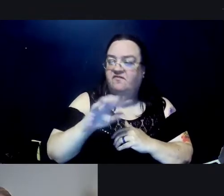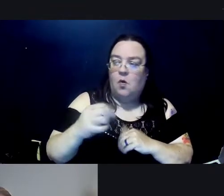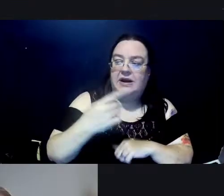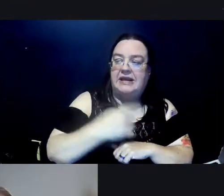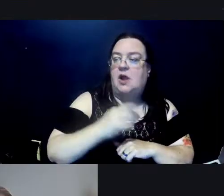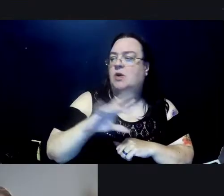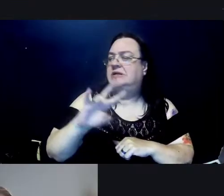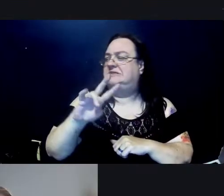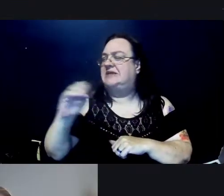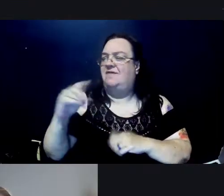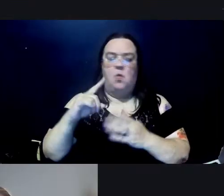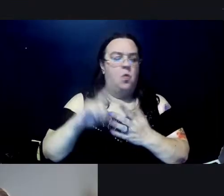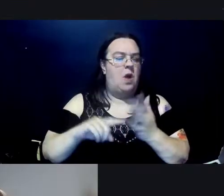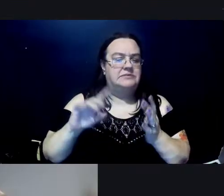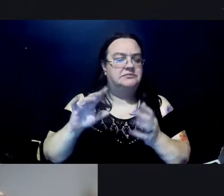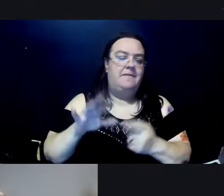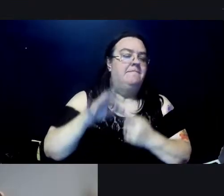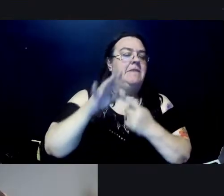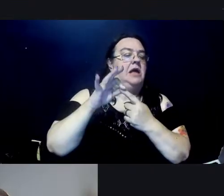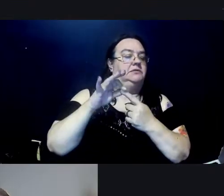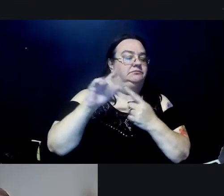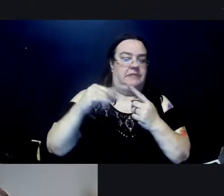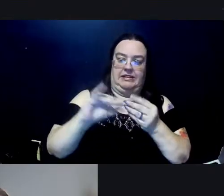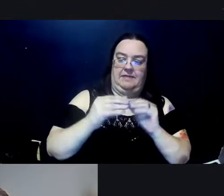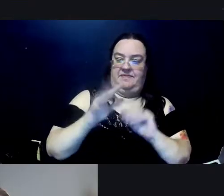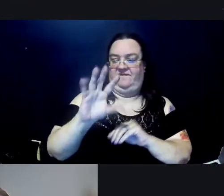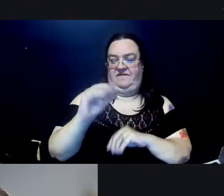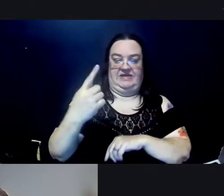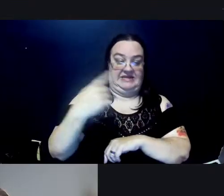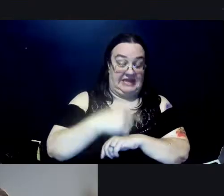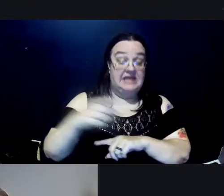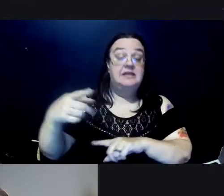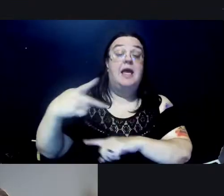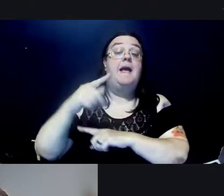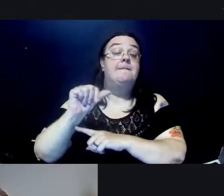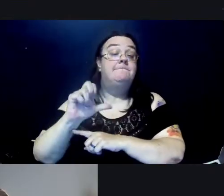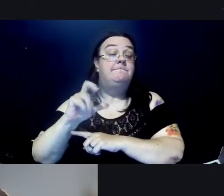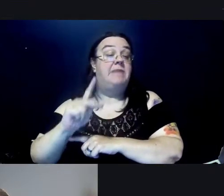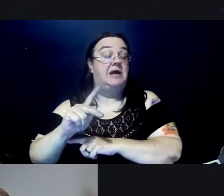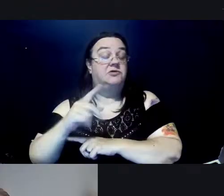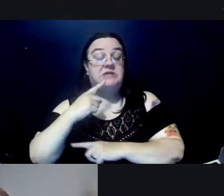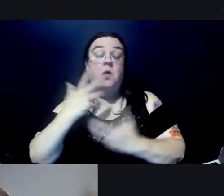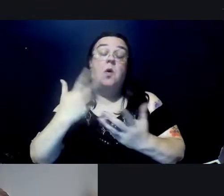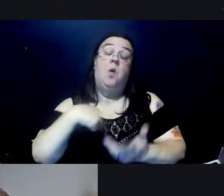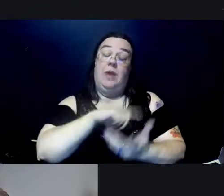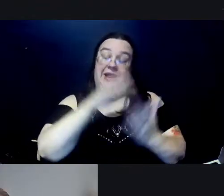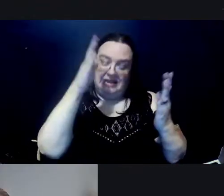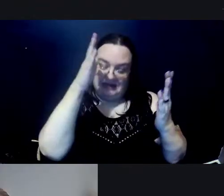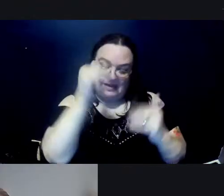50 days? Well, we anticipate that the approval process will take